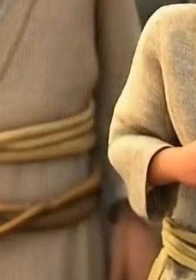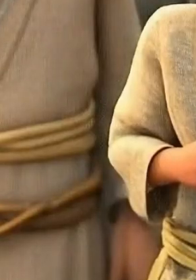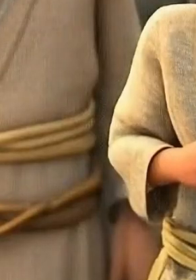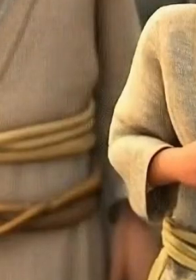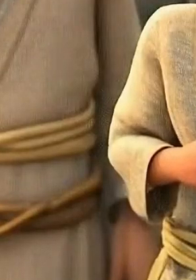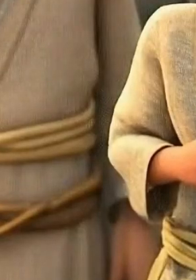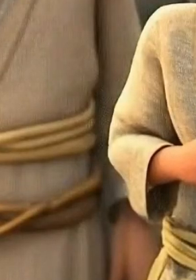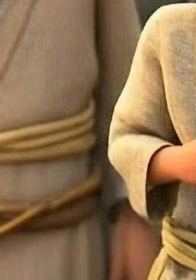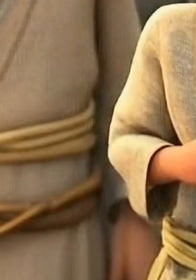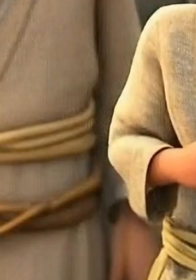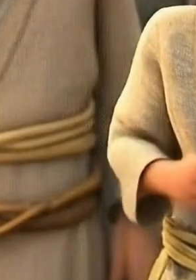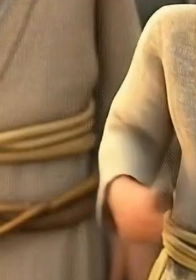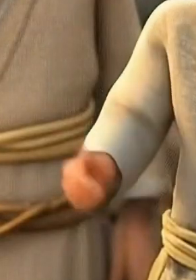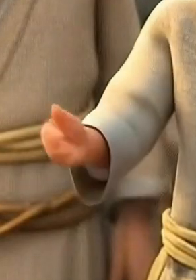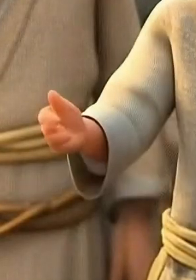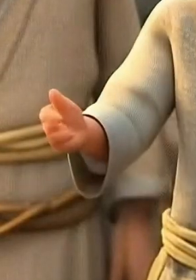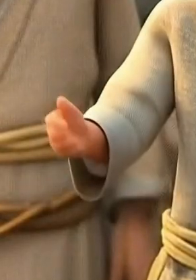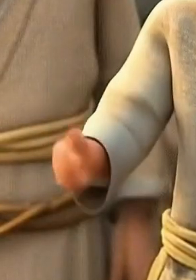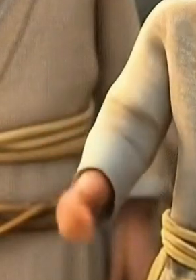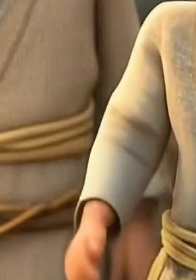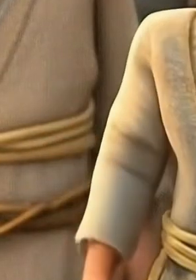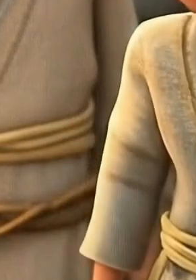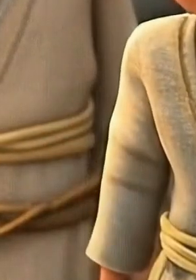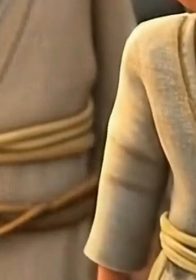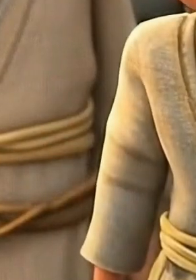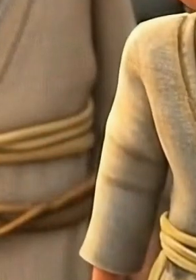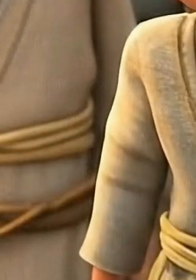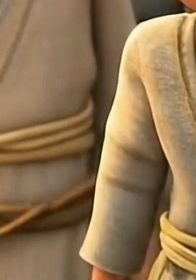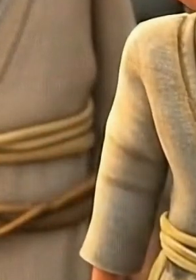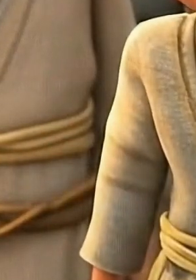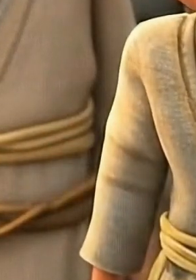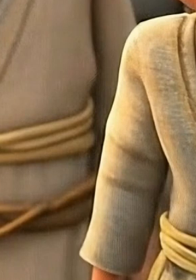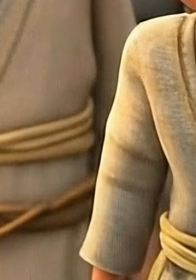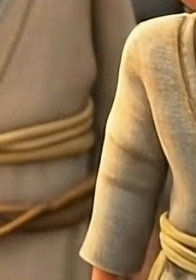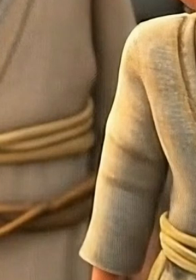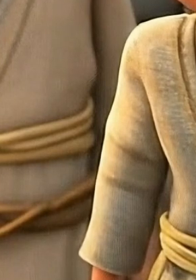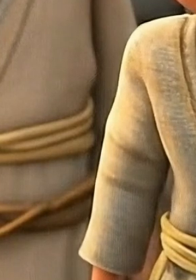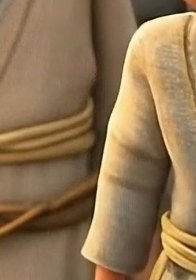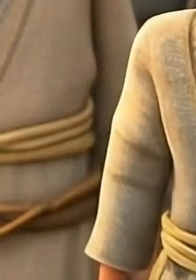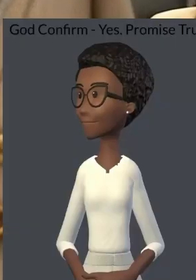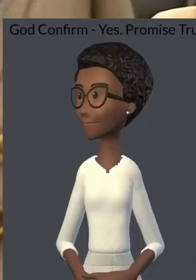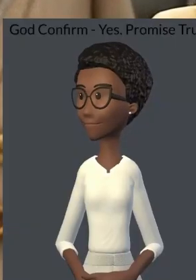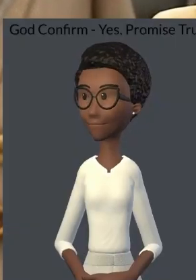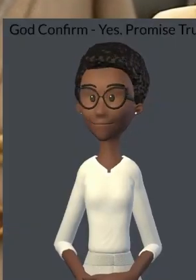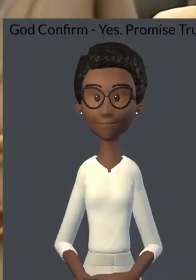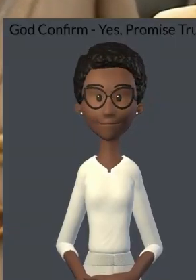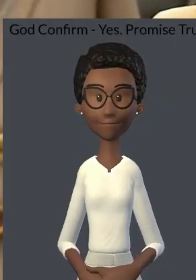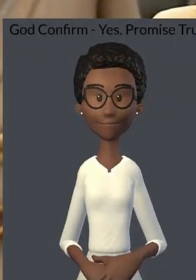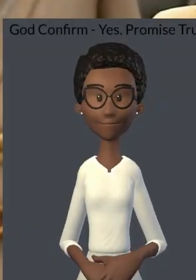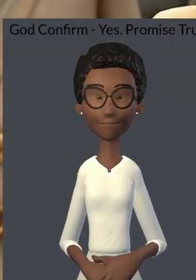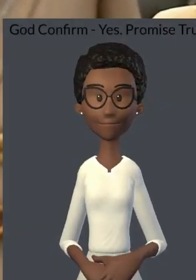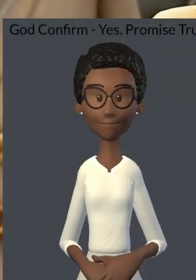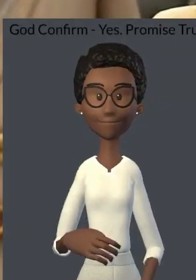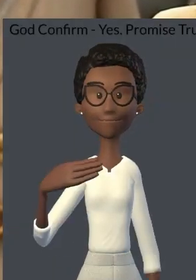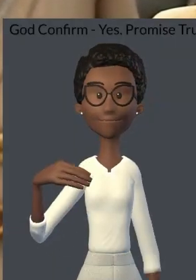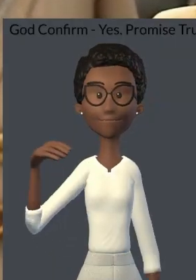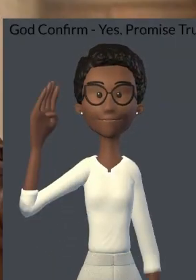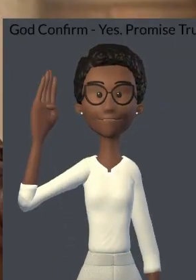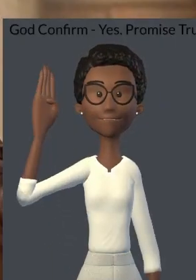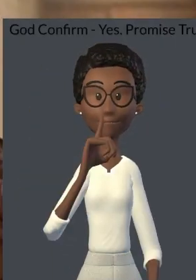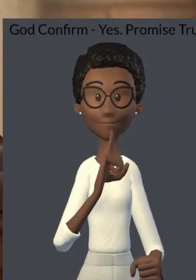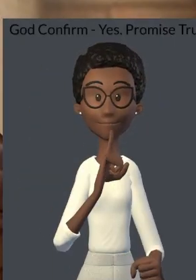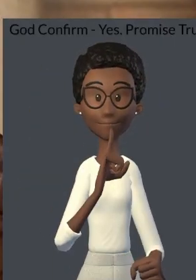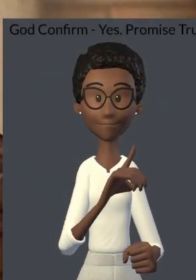confirmation. Time passed, the house filled with neighbors, relatives, the sounds of expectation. The baby